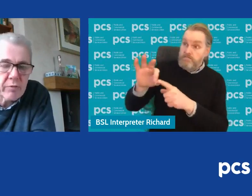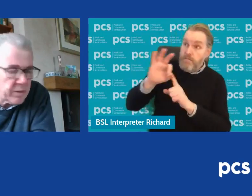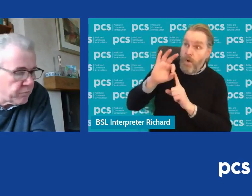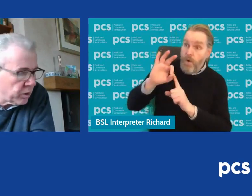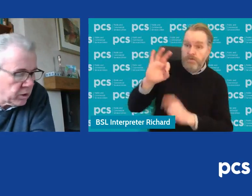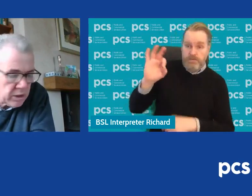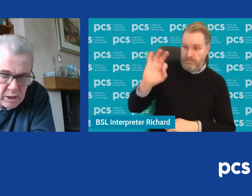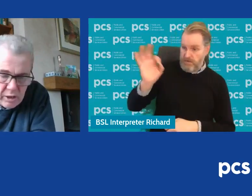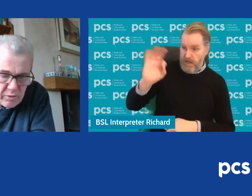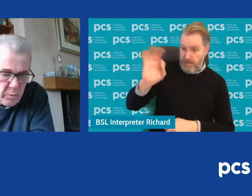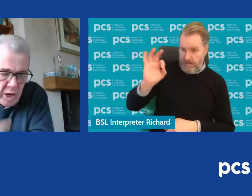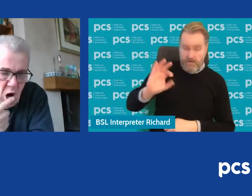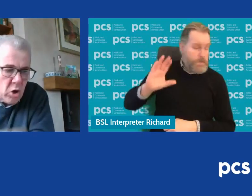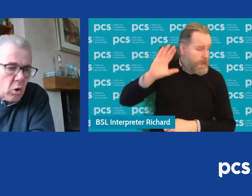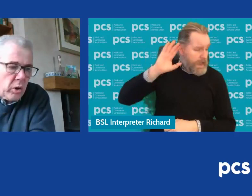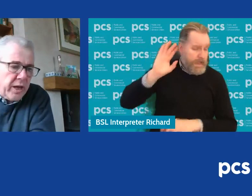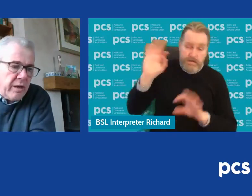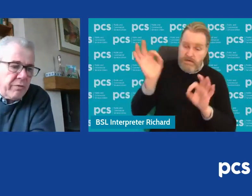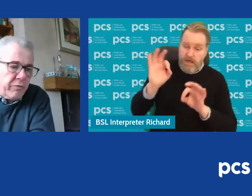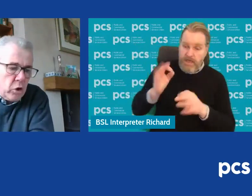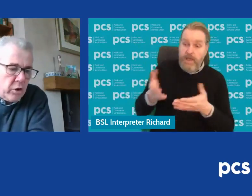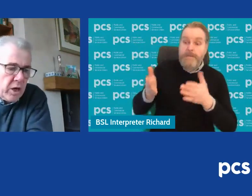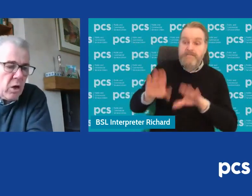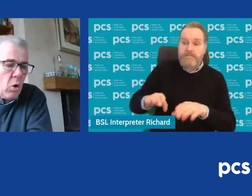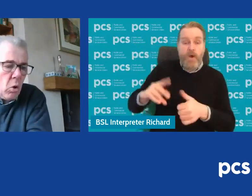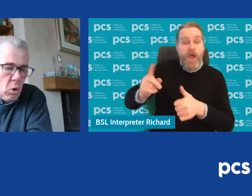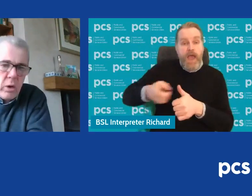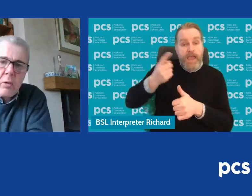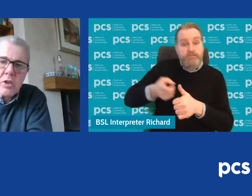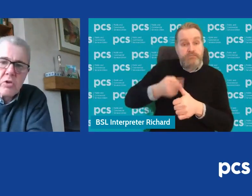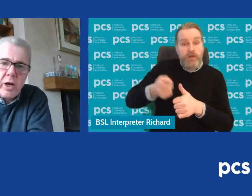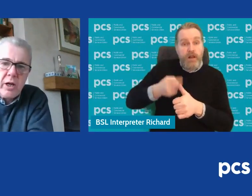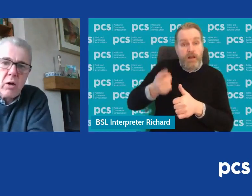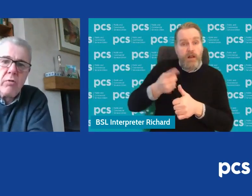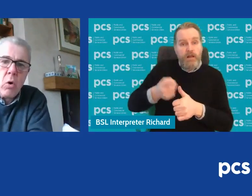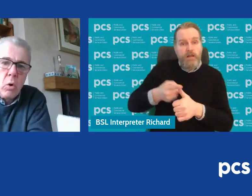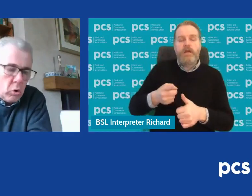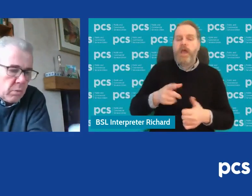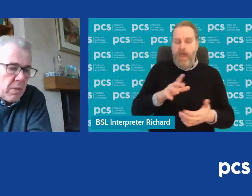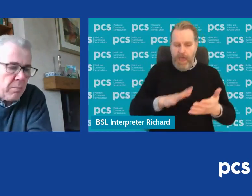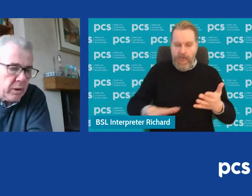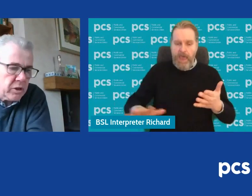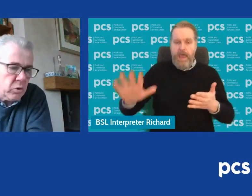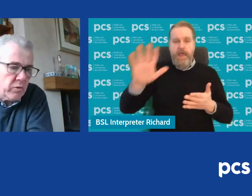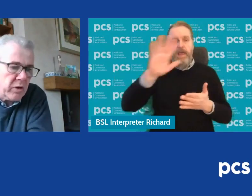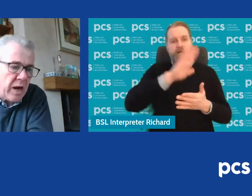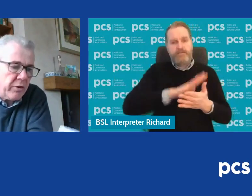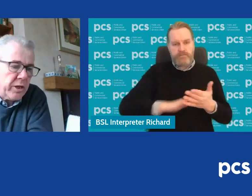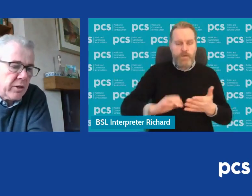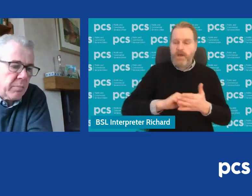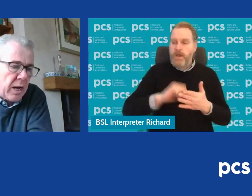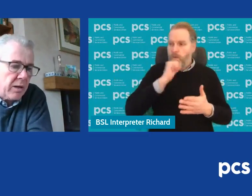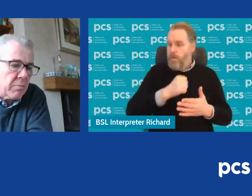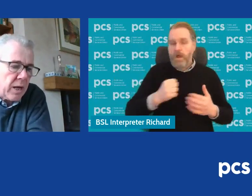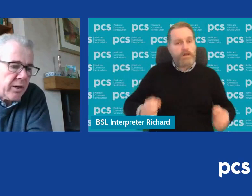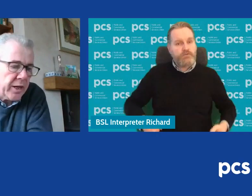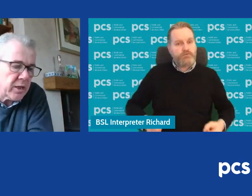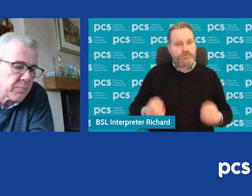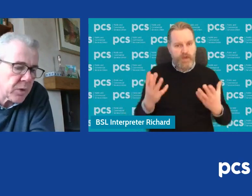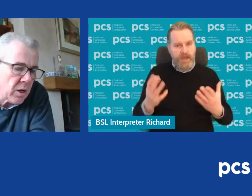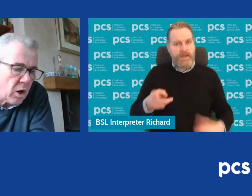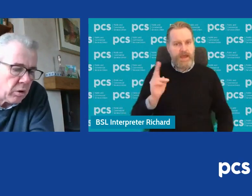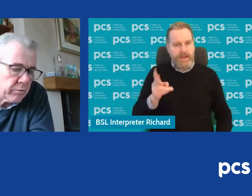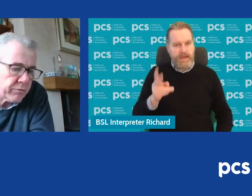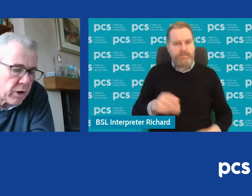before the end of April, that we are calling a further all-out strike of all members who have carried the ballot